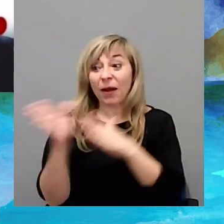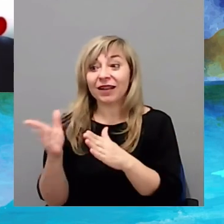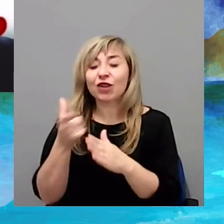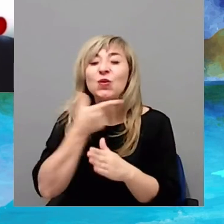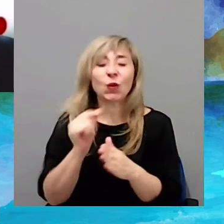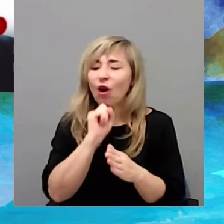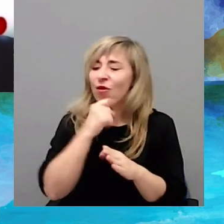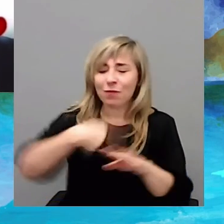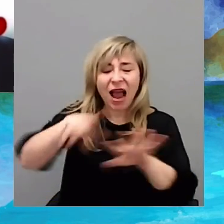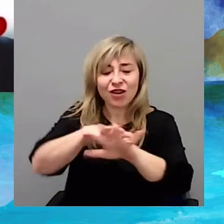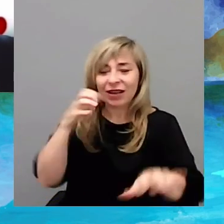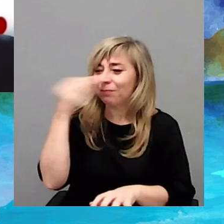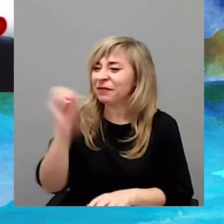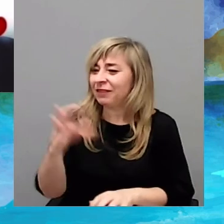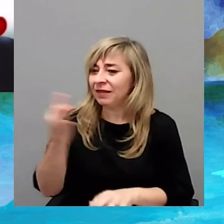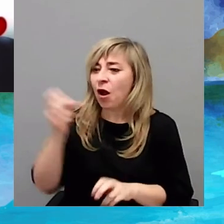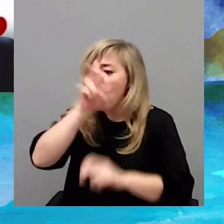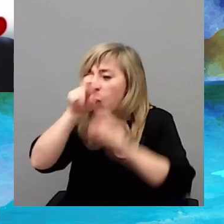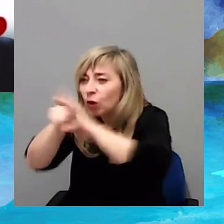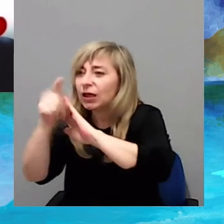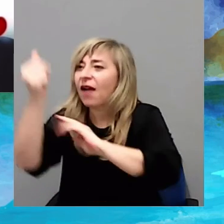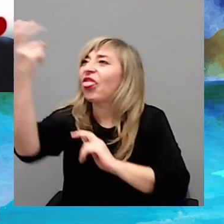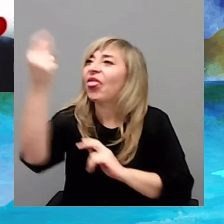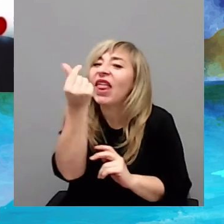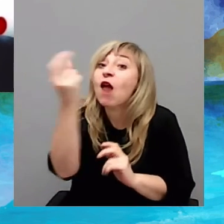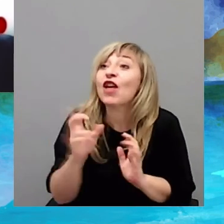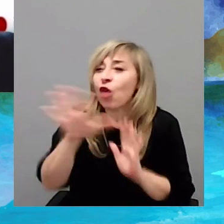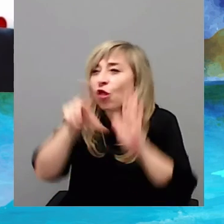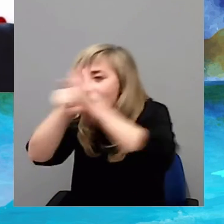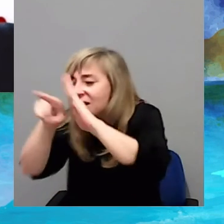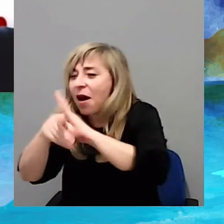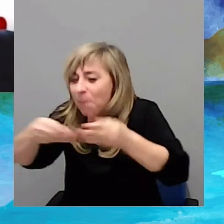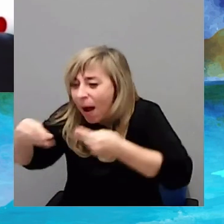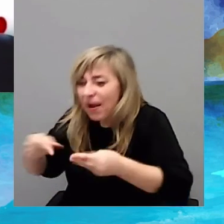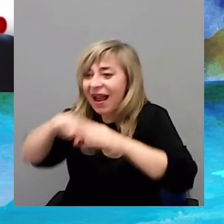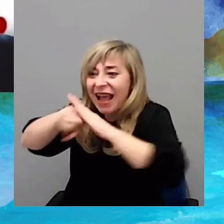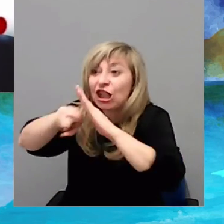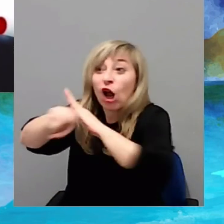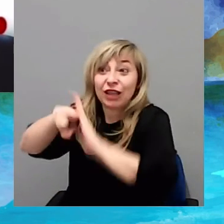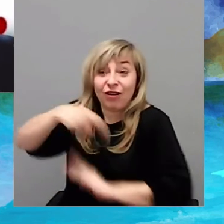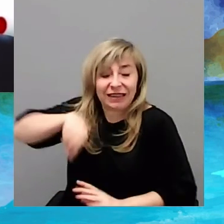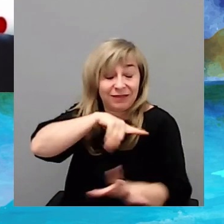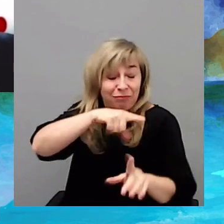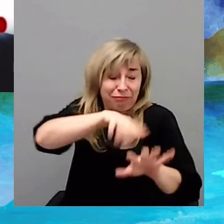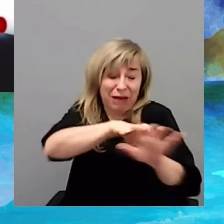to fill out paperwork, all of this work that as technical people usually don't enjoy doing.